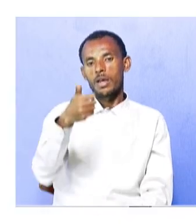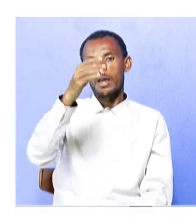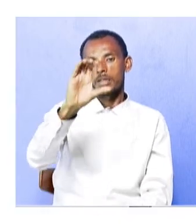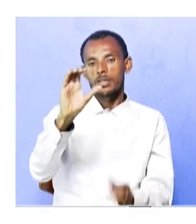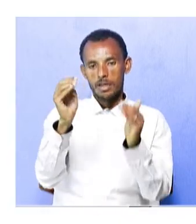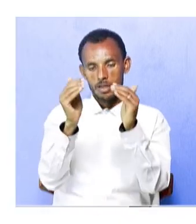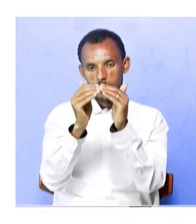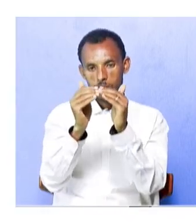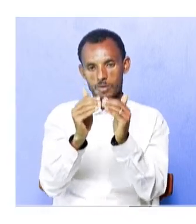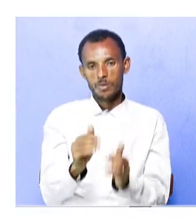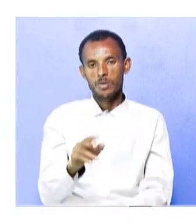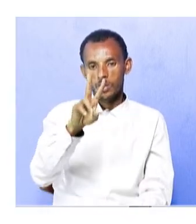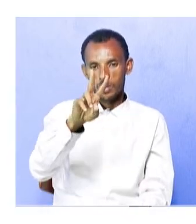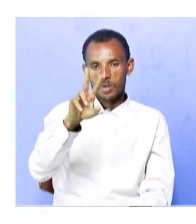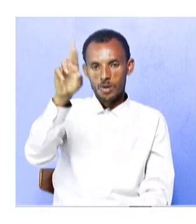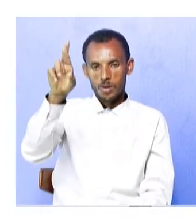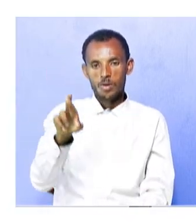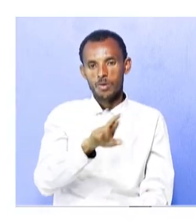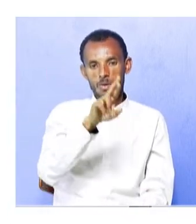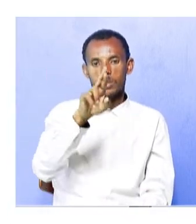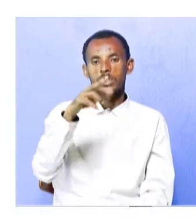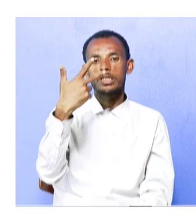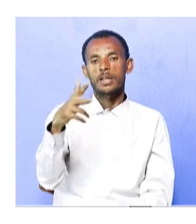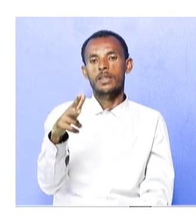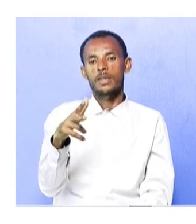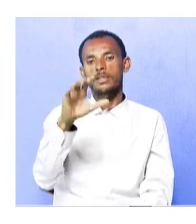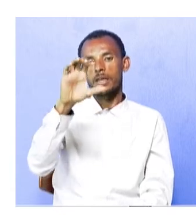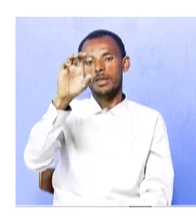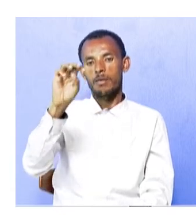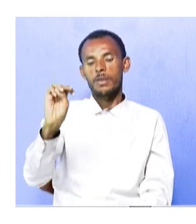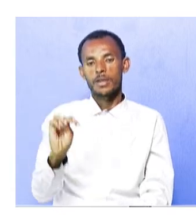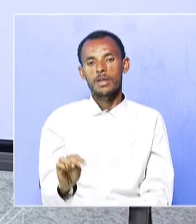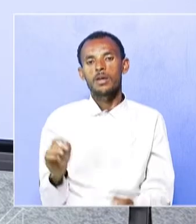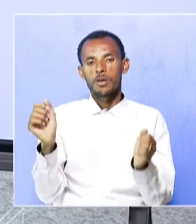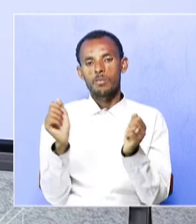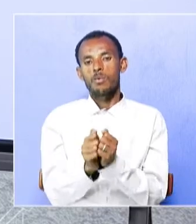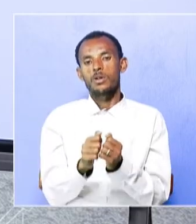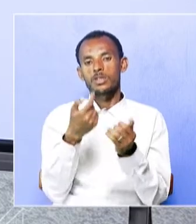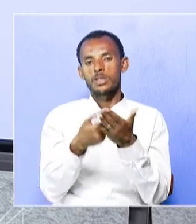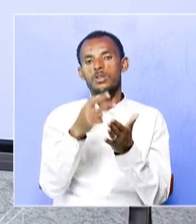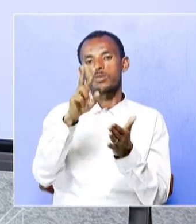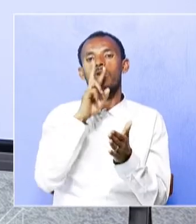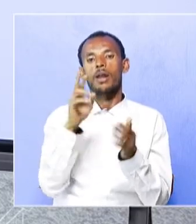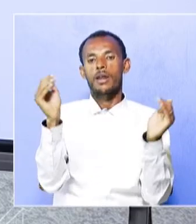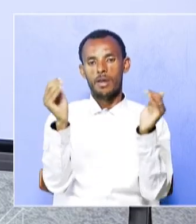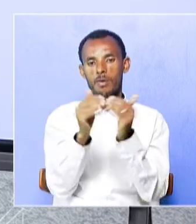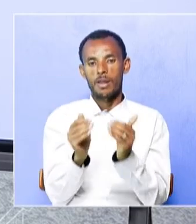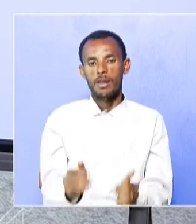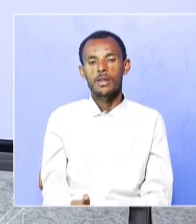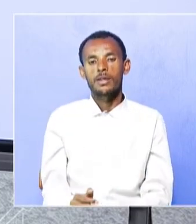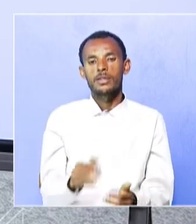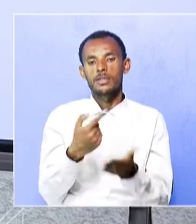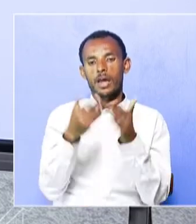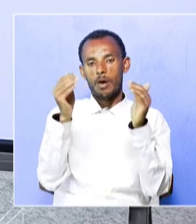AC is 2 root 13 centimeter. Okay, both these two are the same. Okay, they